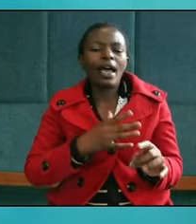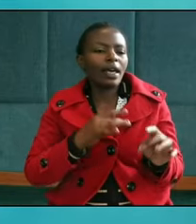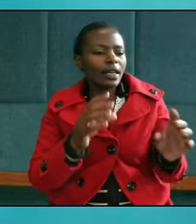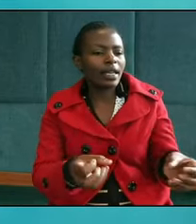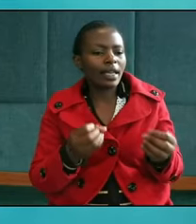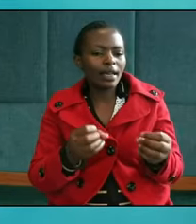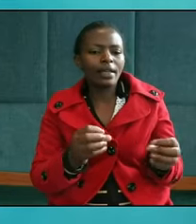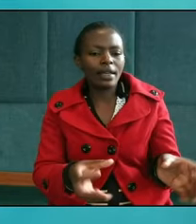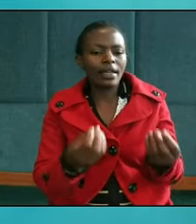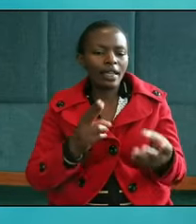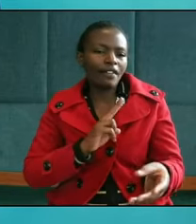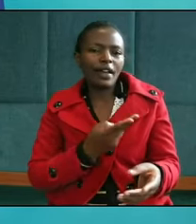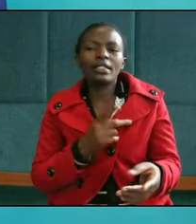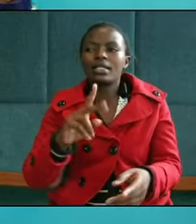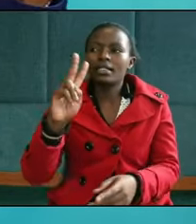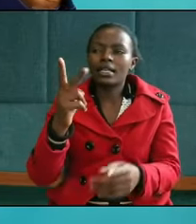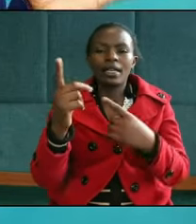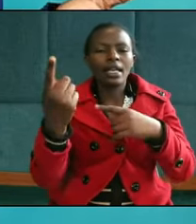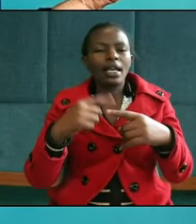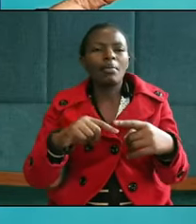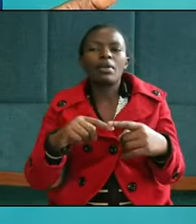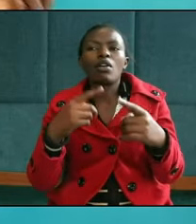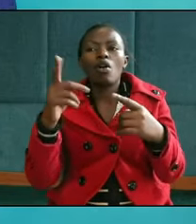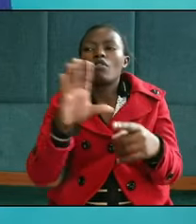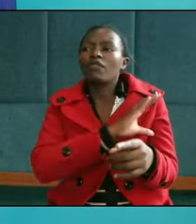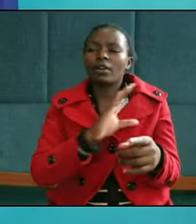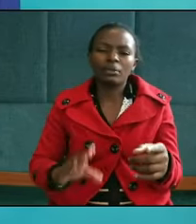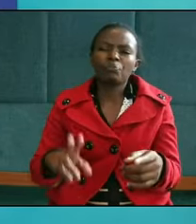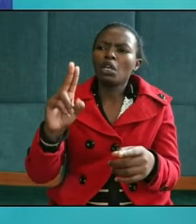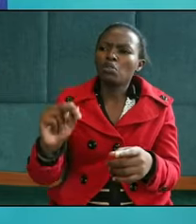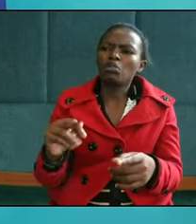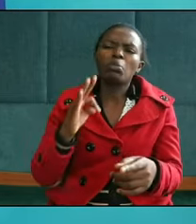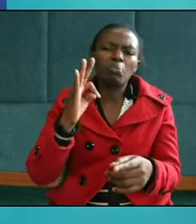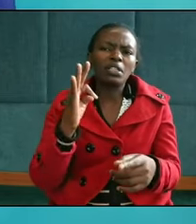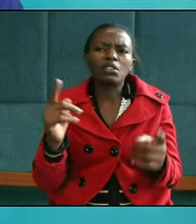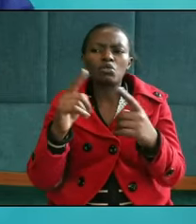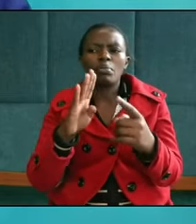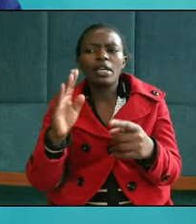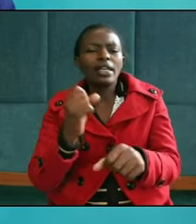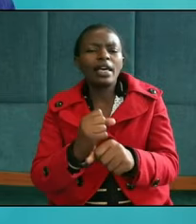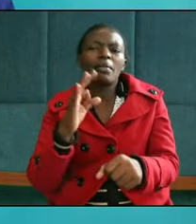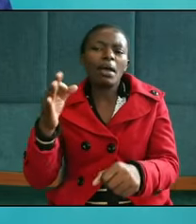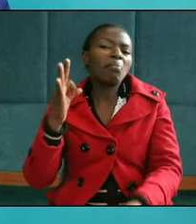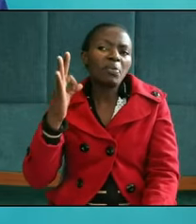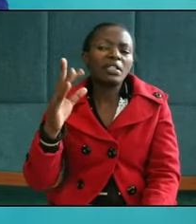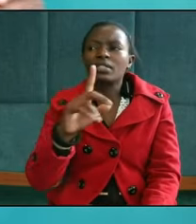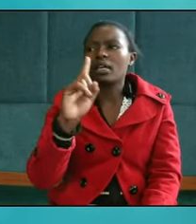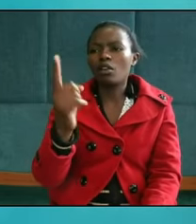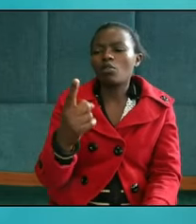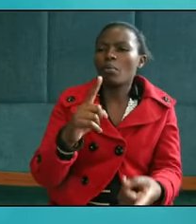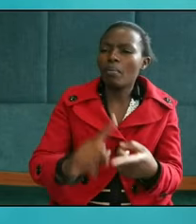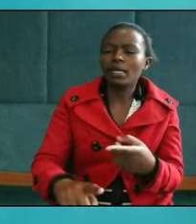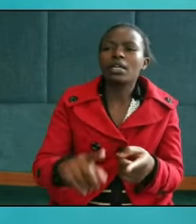Christ. This work cannot be accomplished by pastors alone. The work of preaching the gospel cannot be accomplished